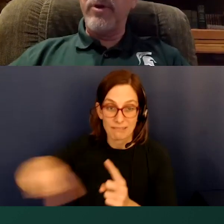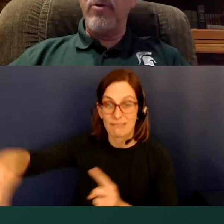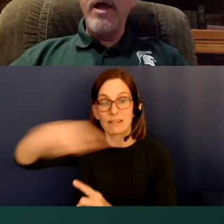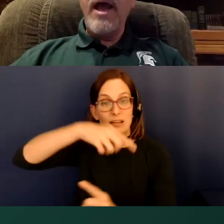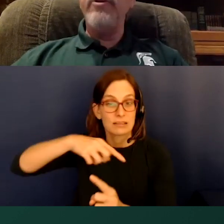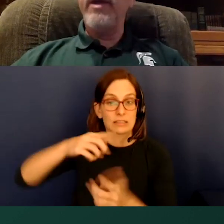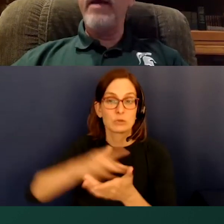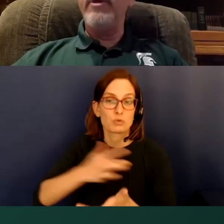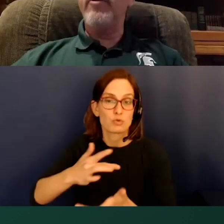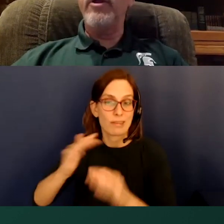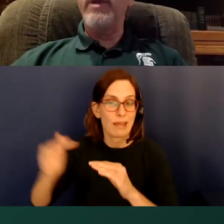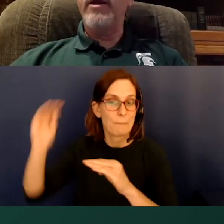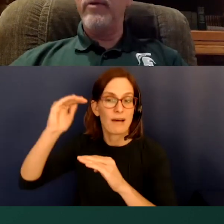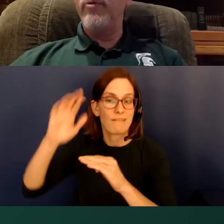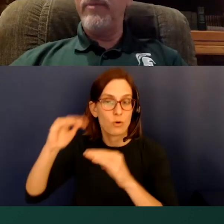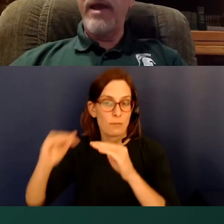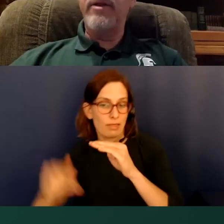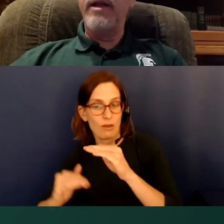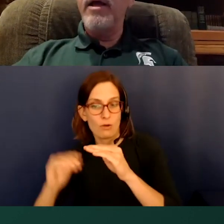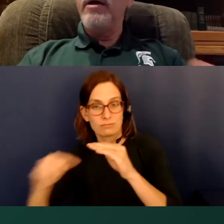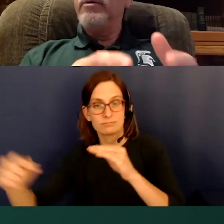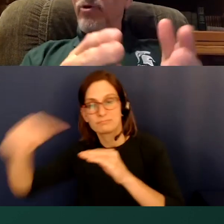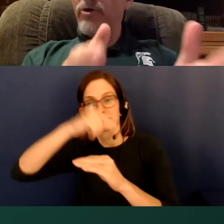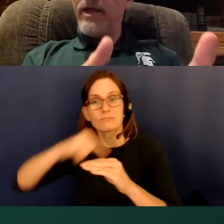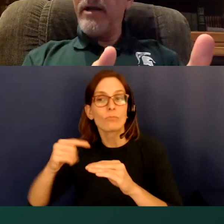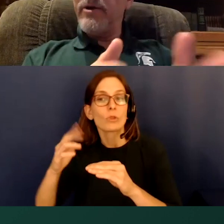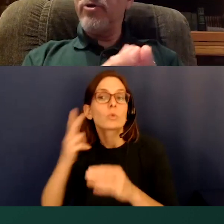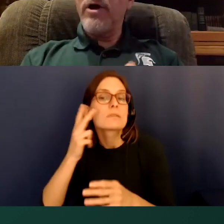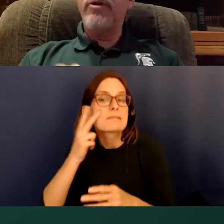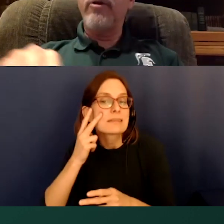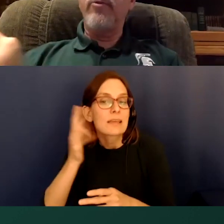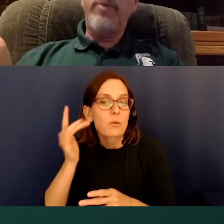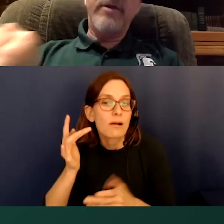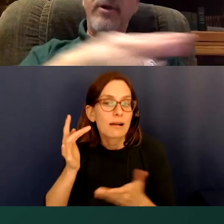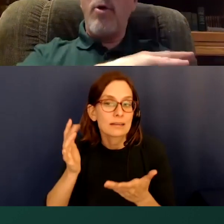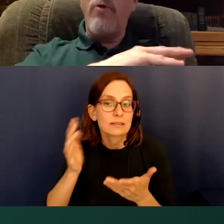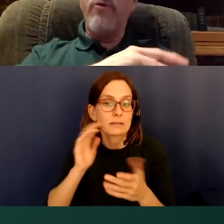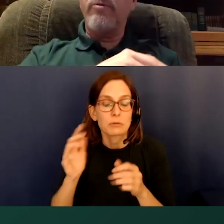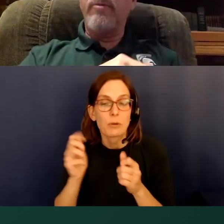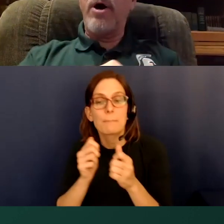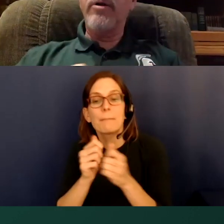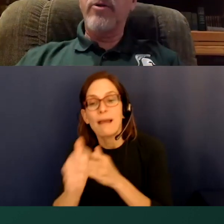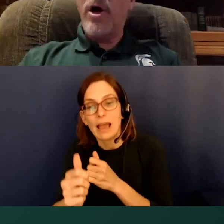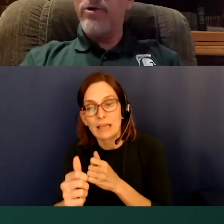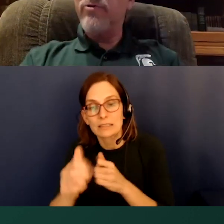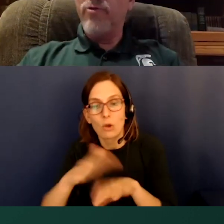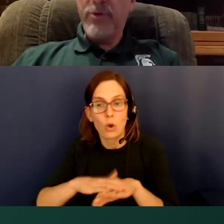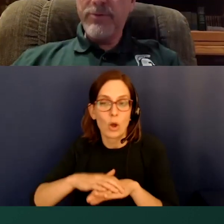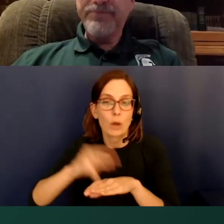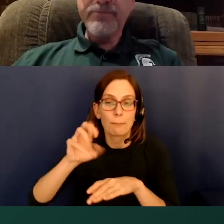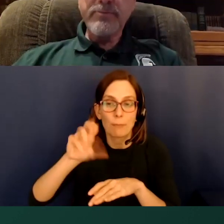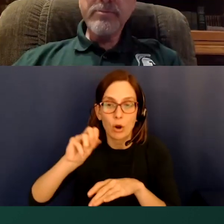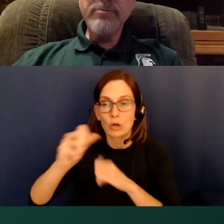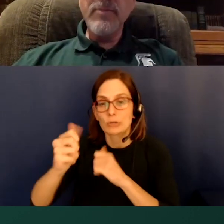above or below. And you can't miss this because it will be passing early on in the talk. You saw the moon passing over Mars or under